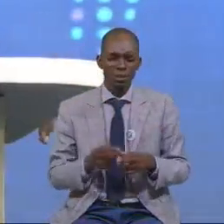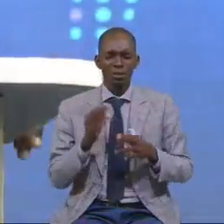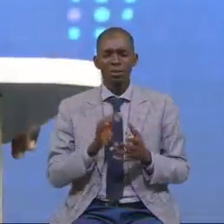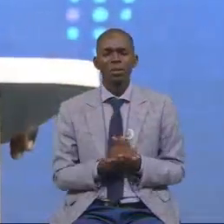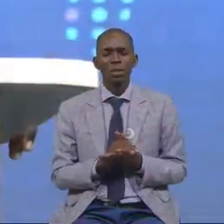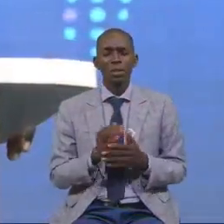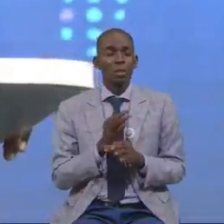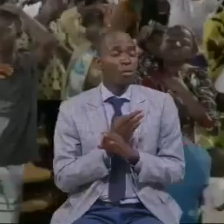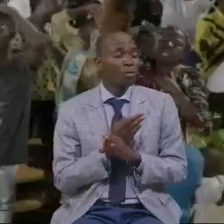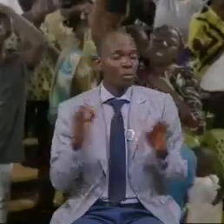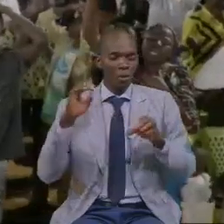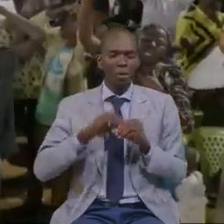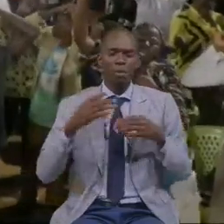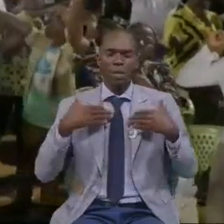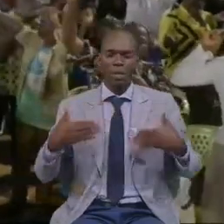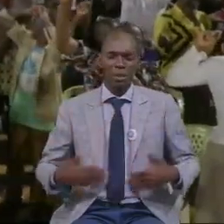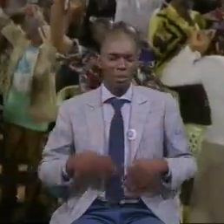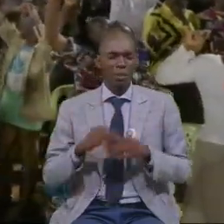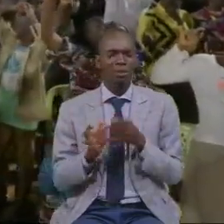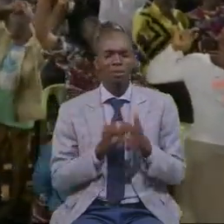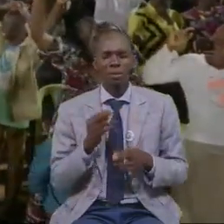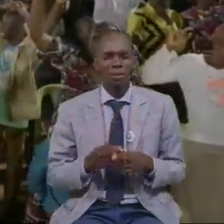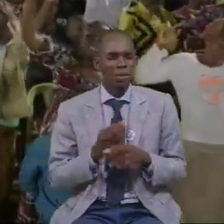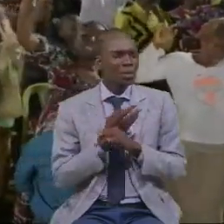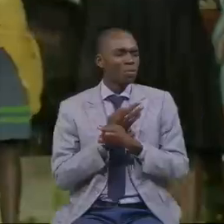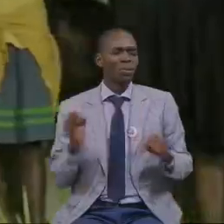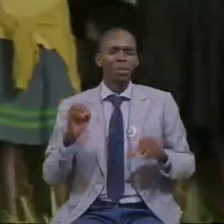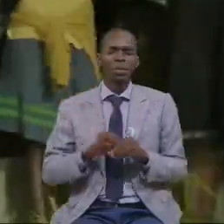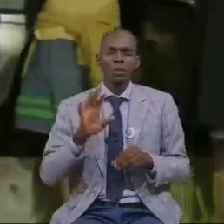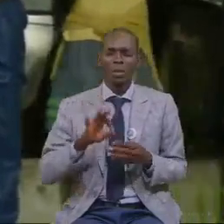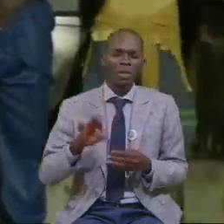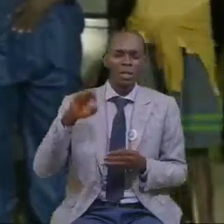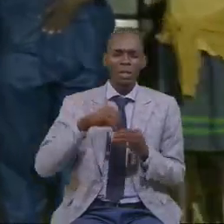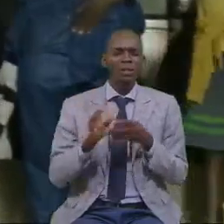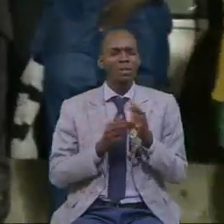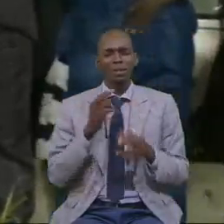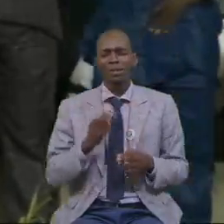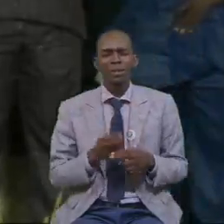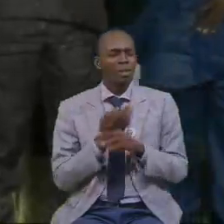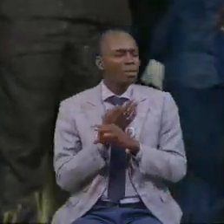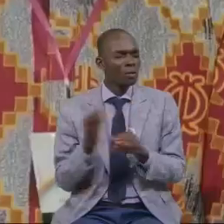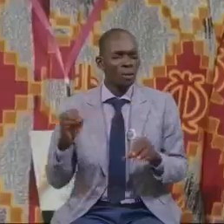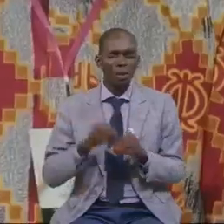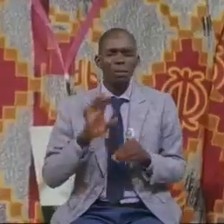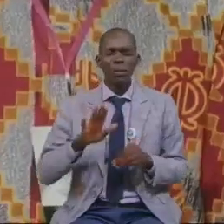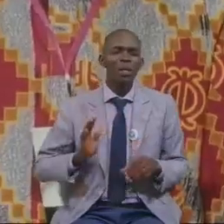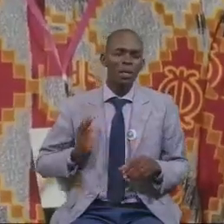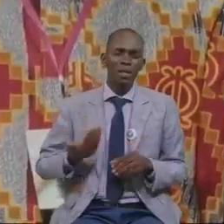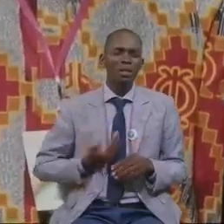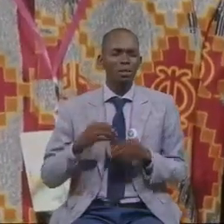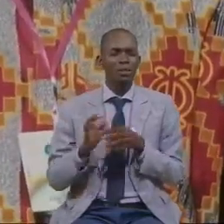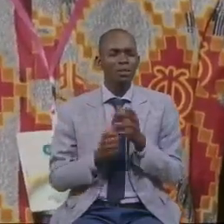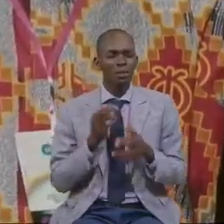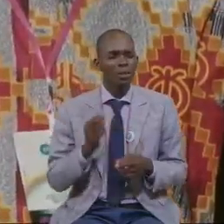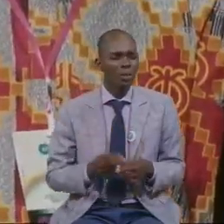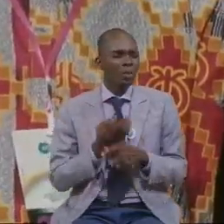Free in their body. Free in their spirit. Free in their soul. Free